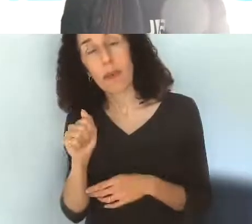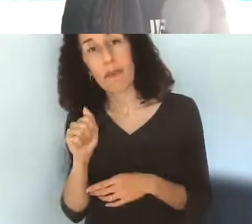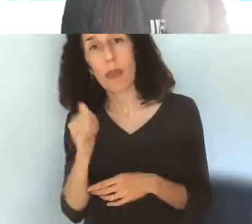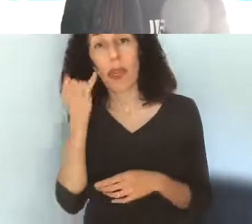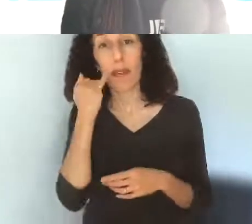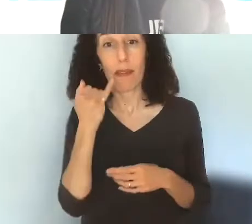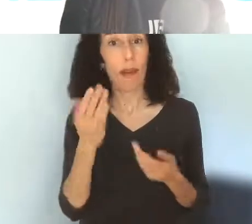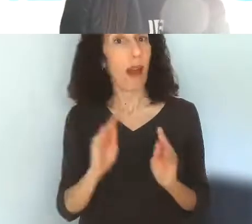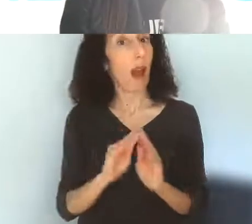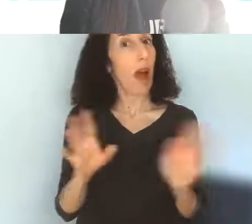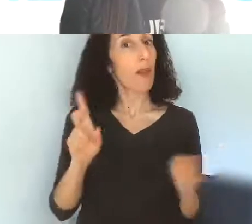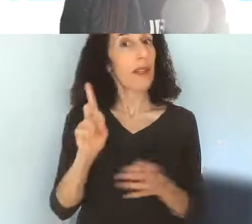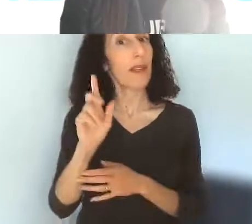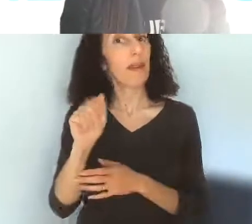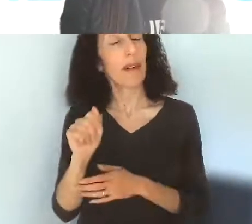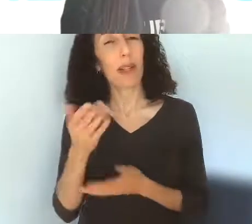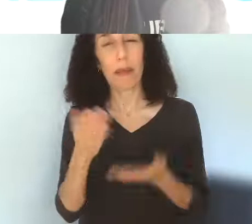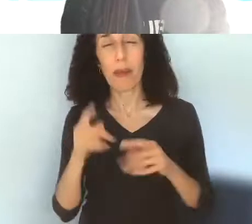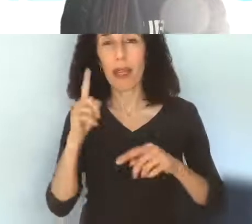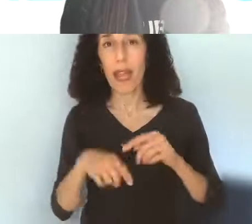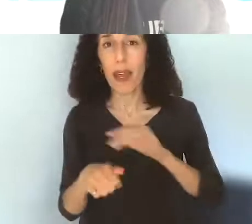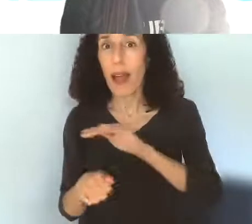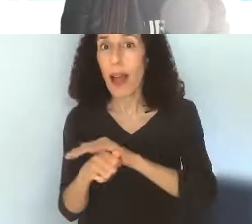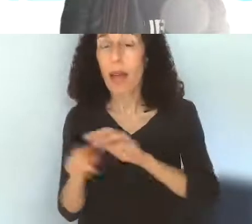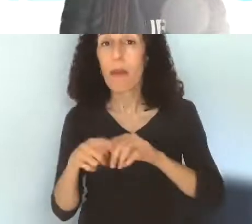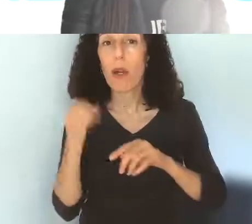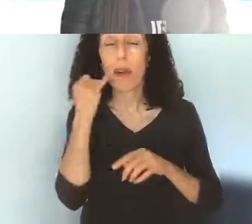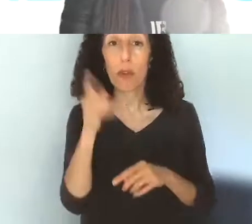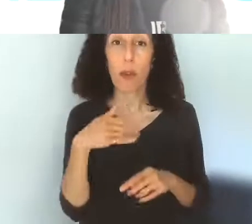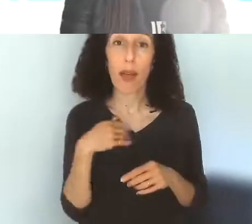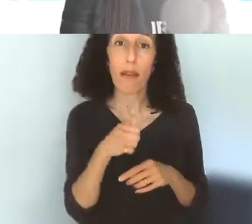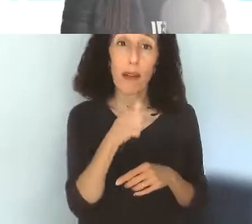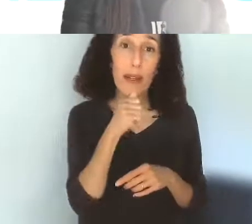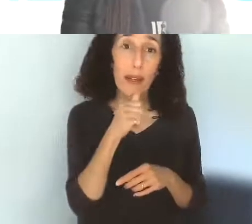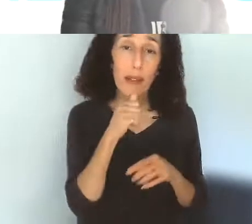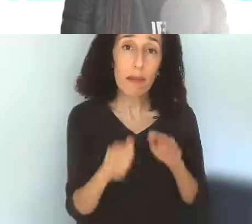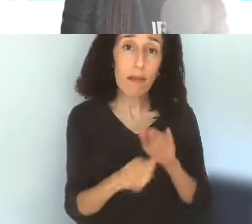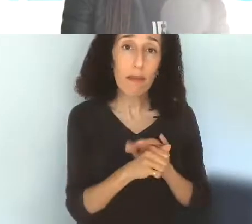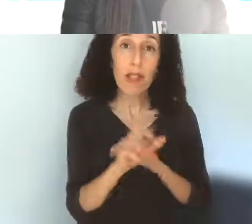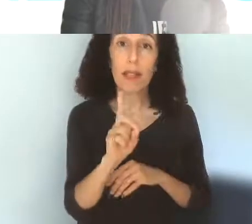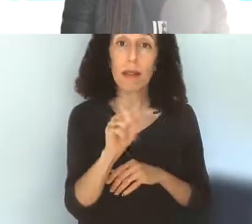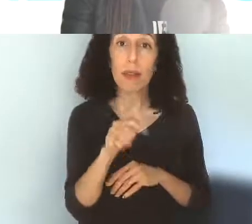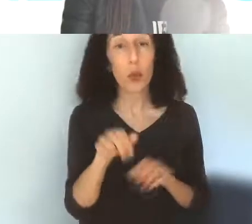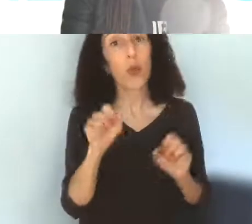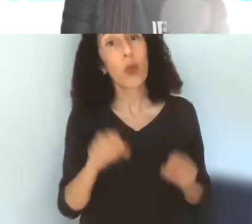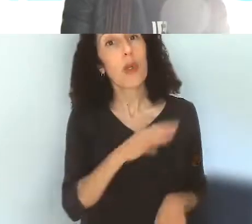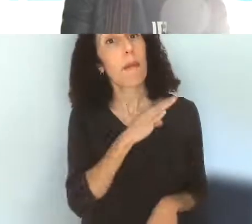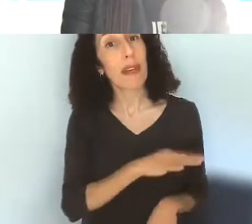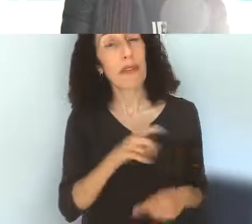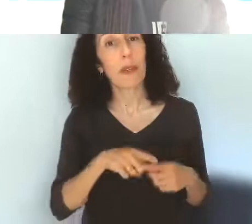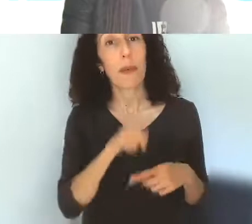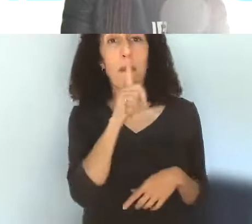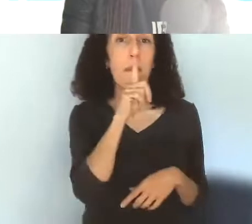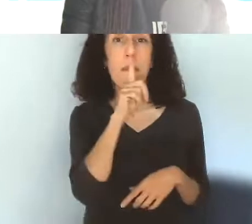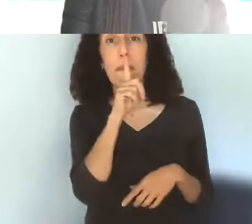ideal advice that I love to give. It's just based on what has happened in their experience. So I would say